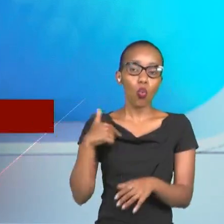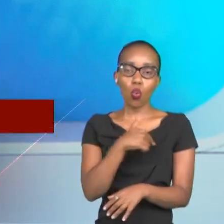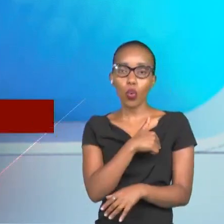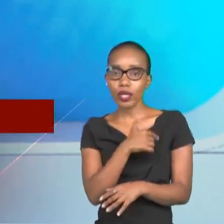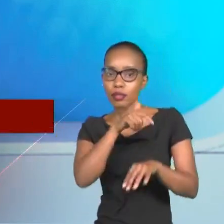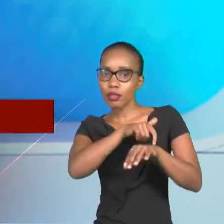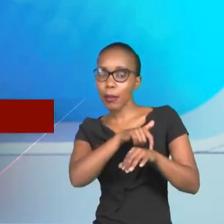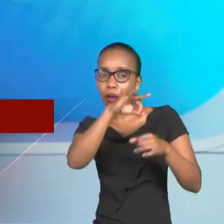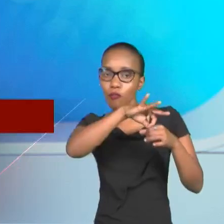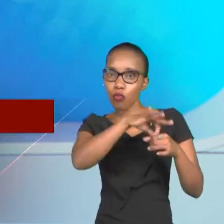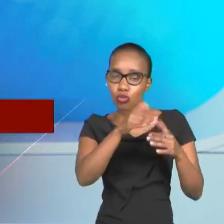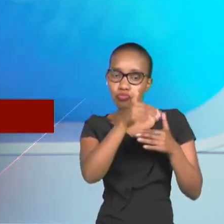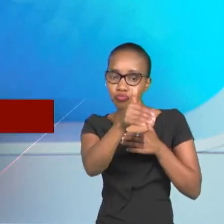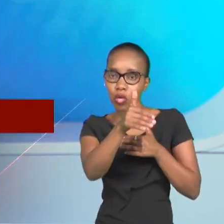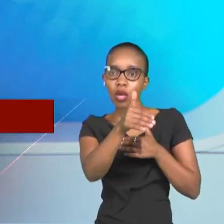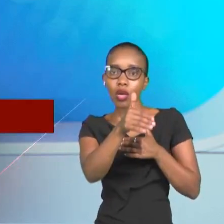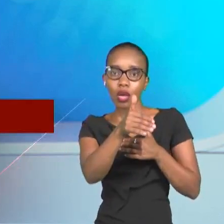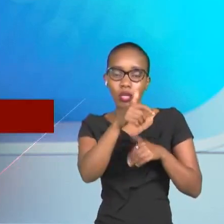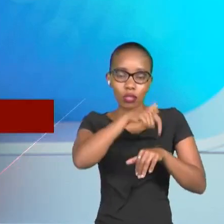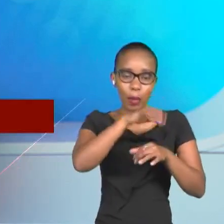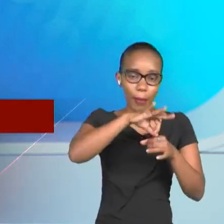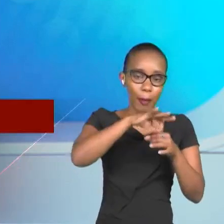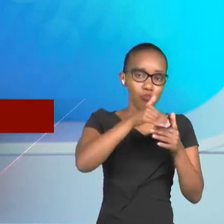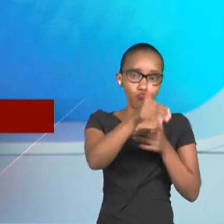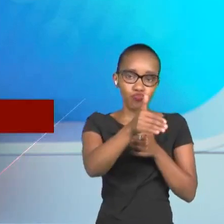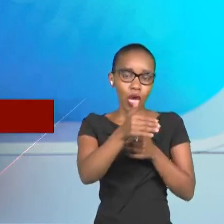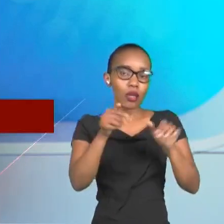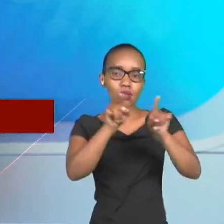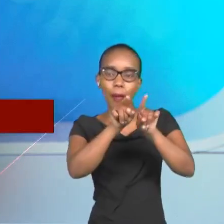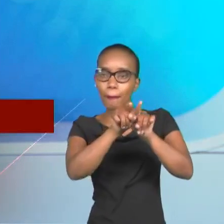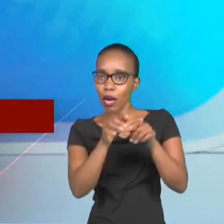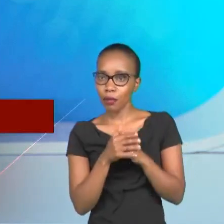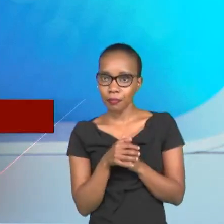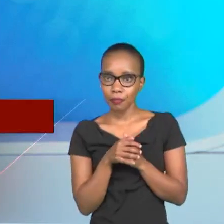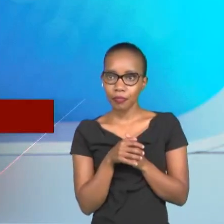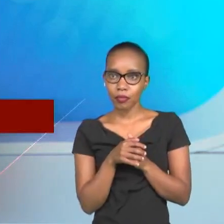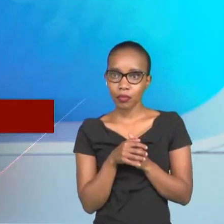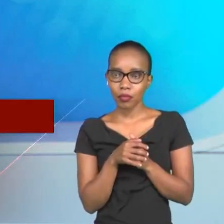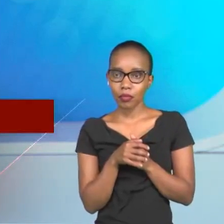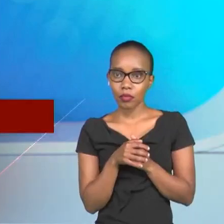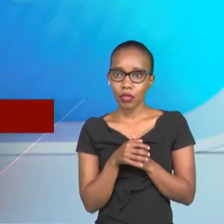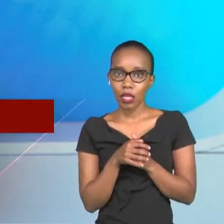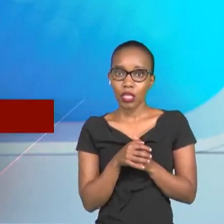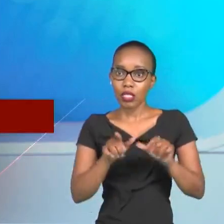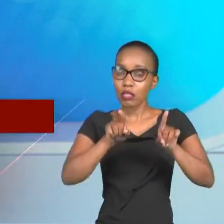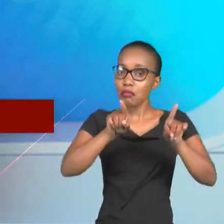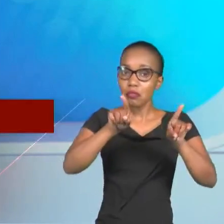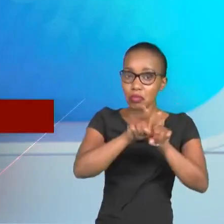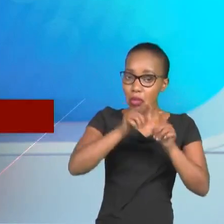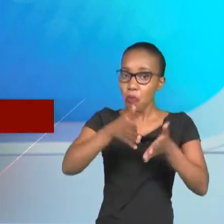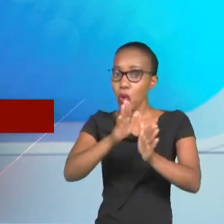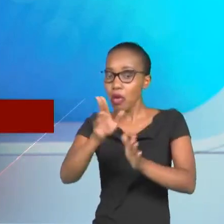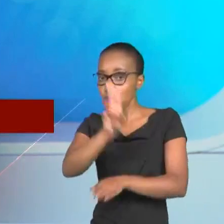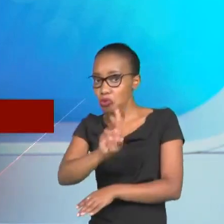the time comes for us to vote again, when the time comes for us to vote again, will it be the same? Is it called same forest, different monkeys, or same monkey, different